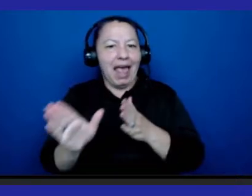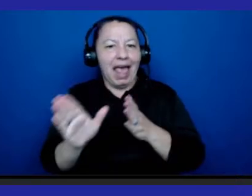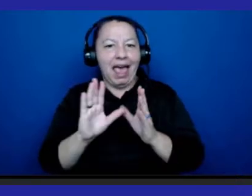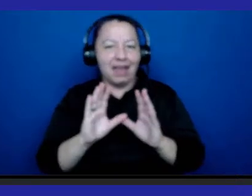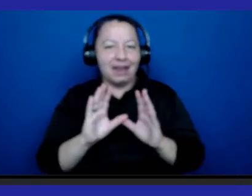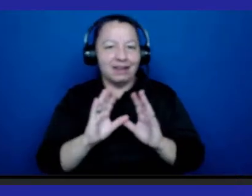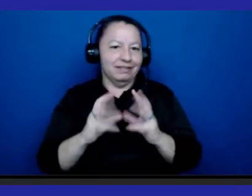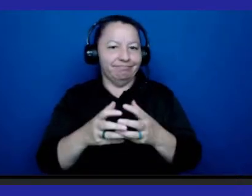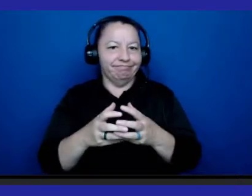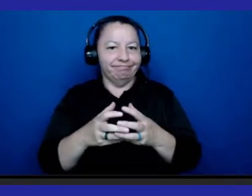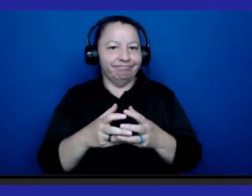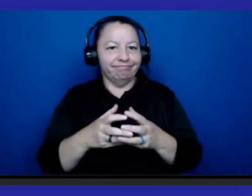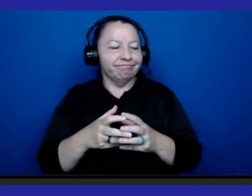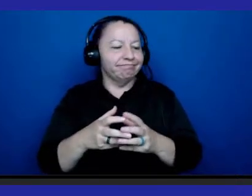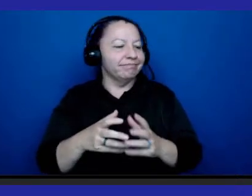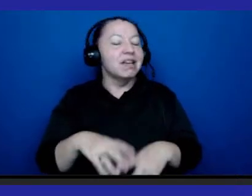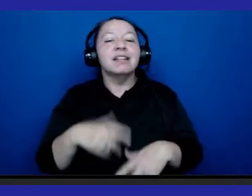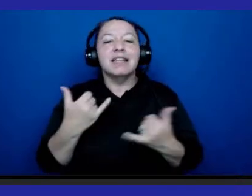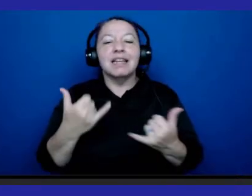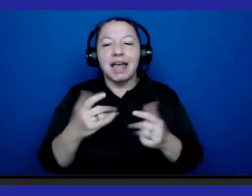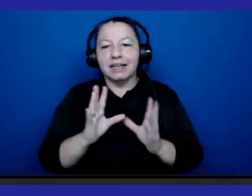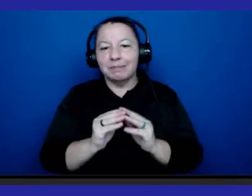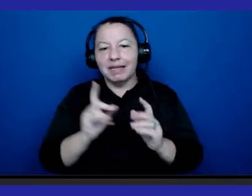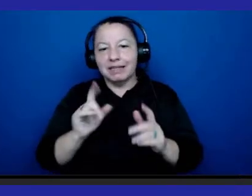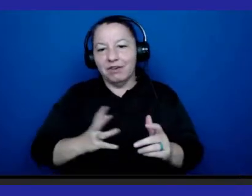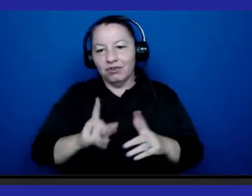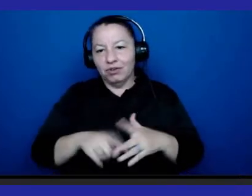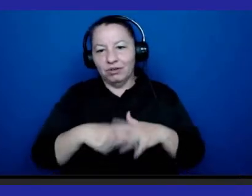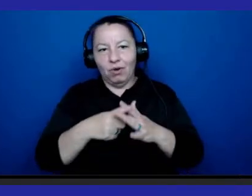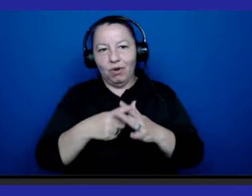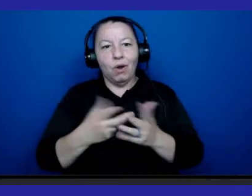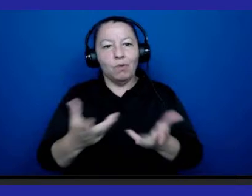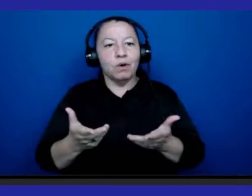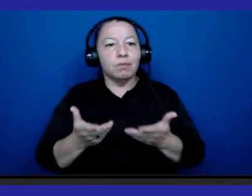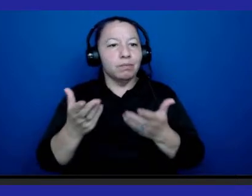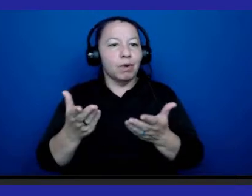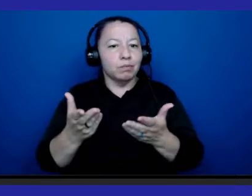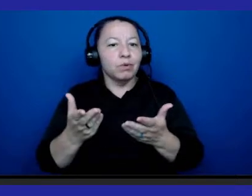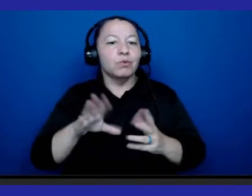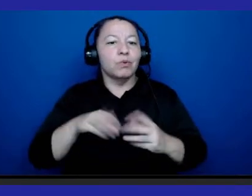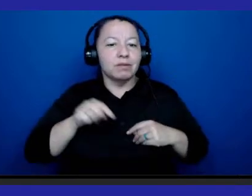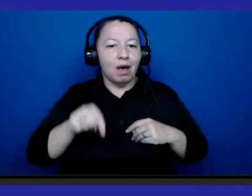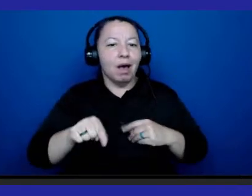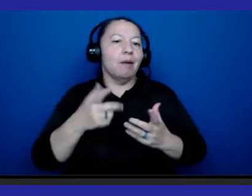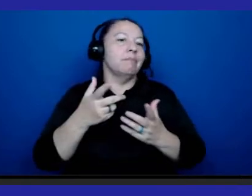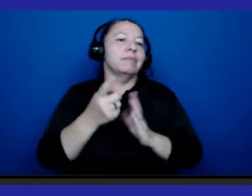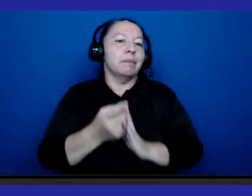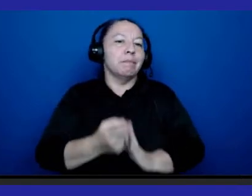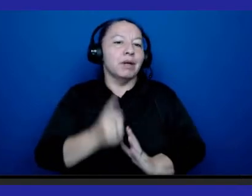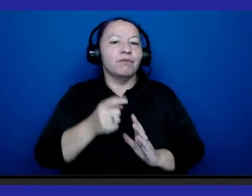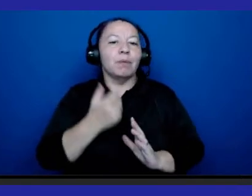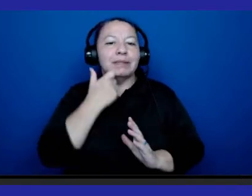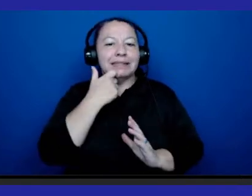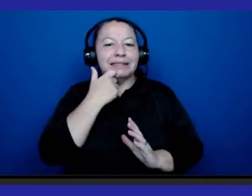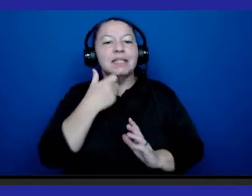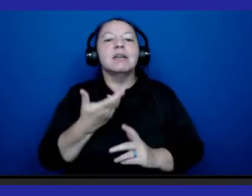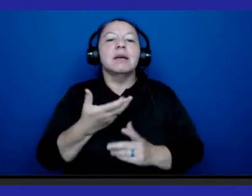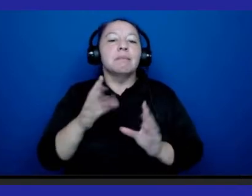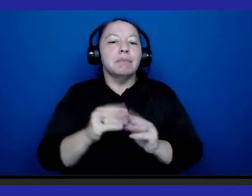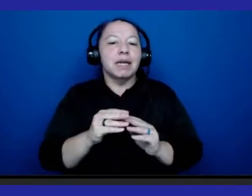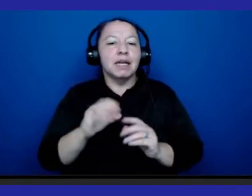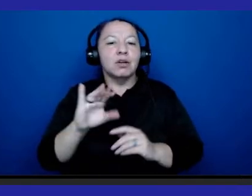order. I would like to propose a motion to adopt the minutes of the Strategic Planning Committee meeting held on June 13,